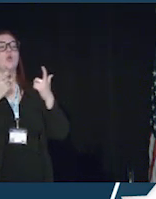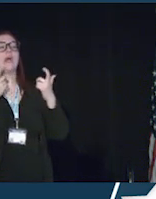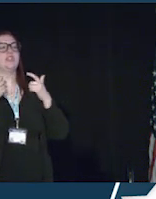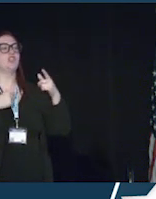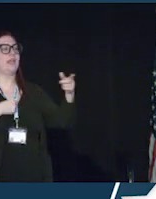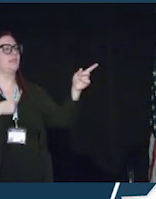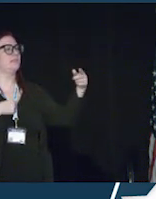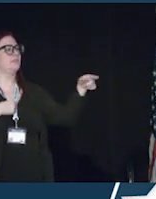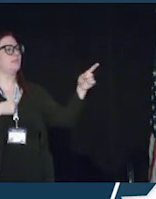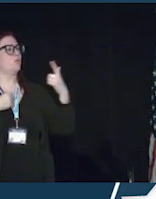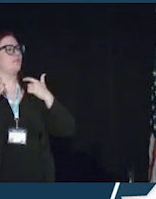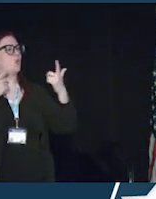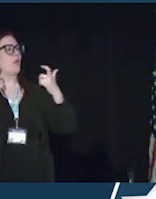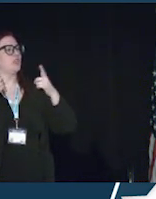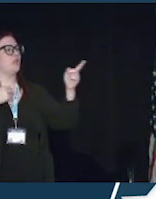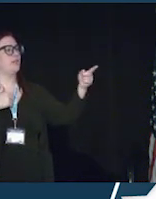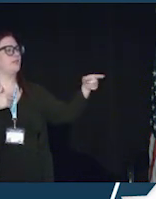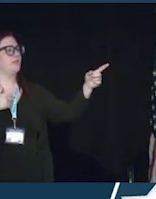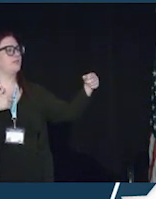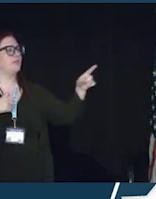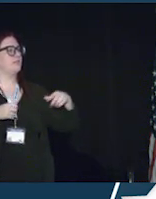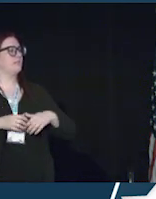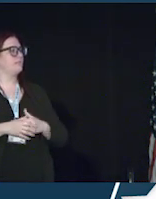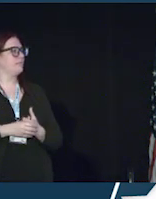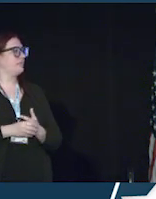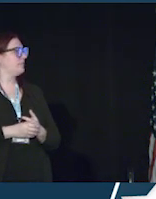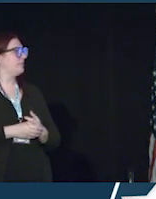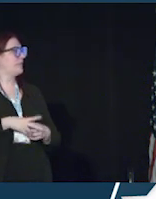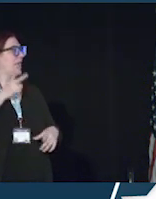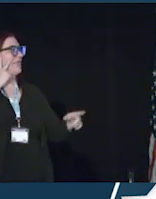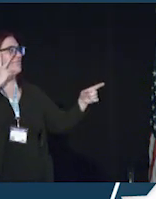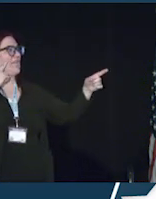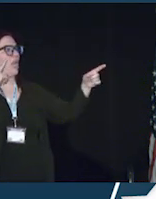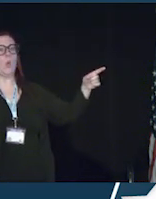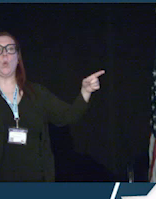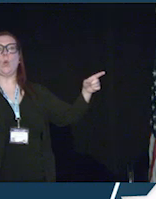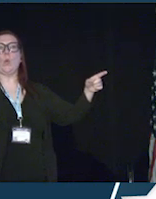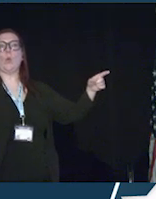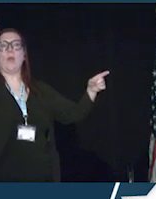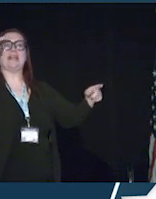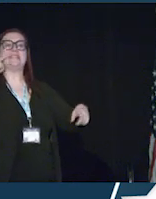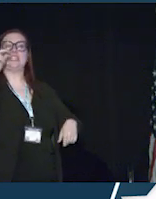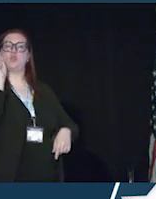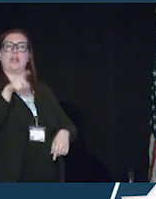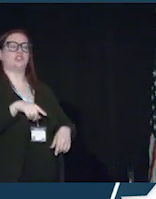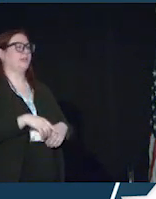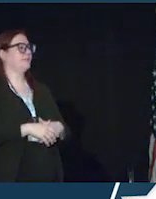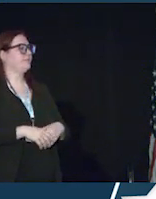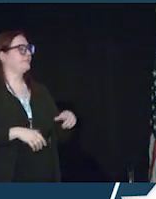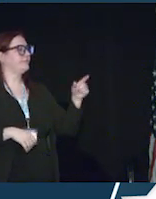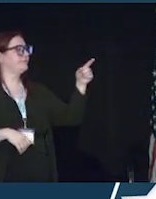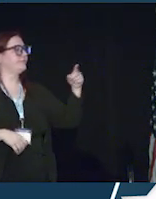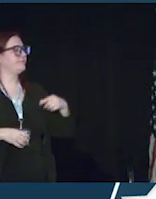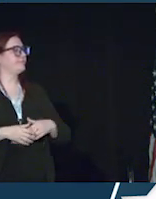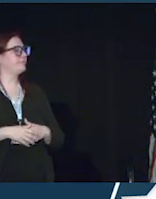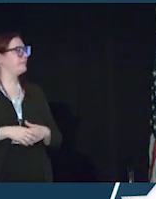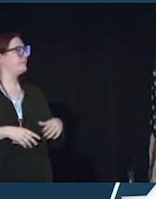for any of these panelists? Oh, way over there. Way over there.